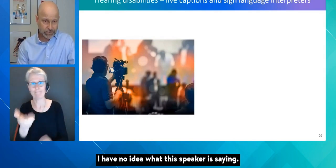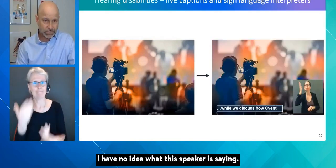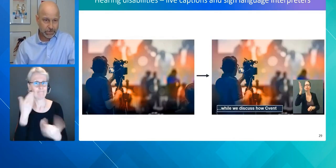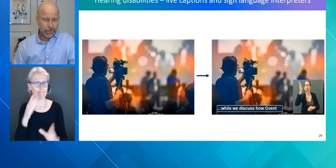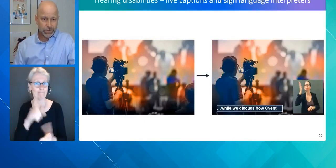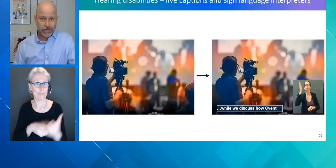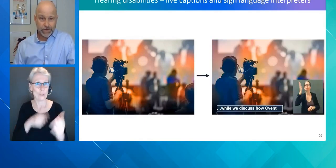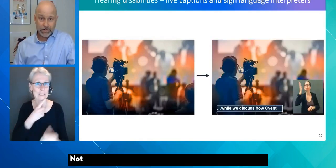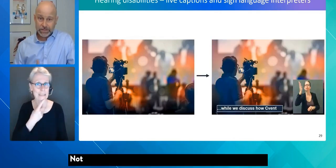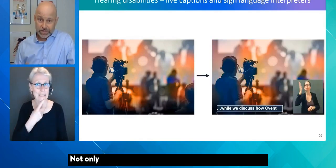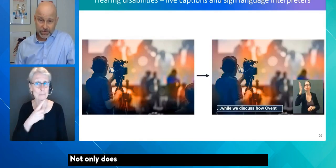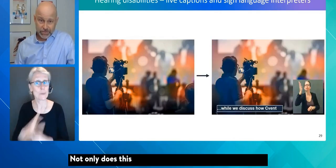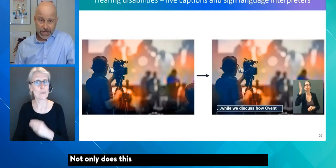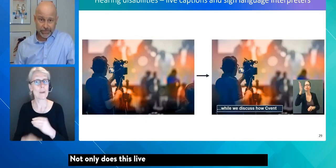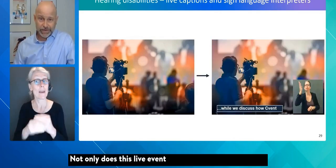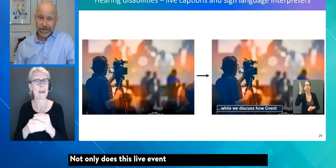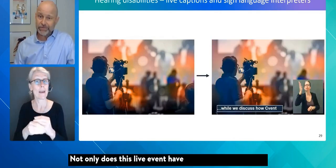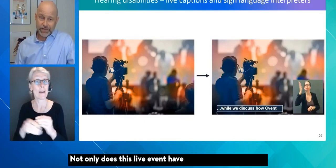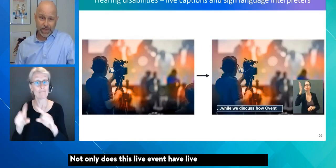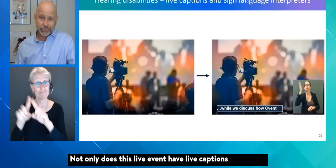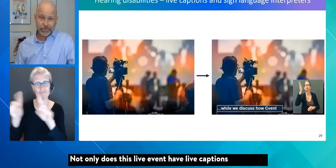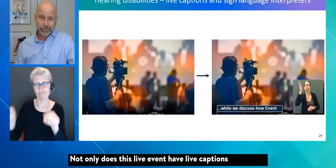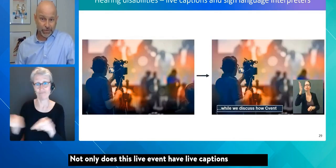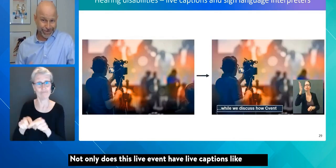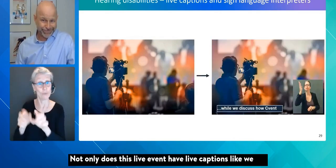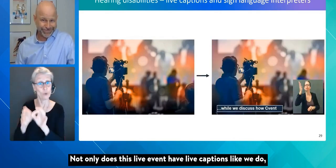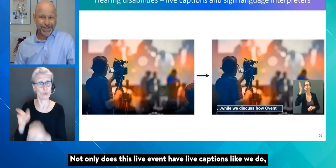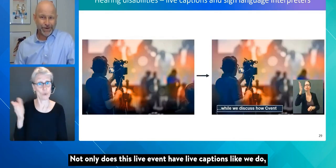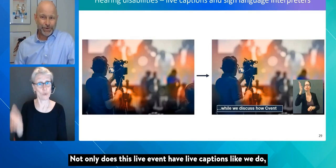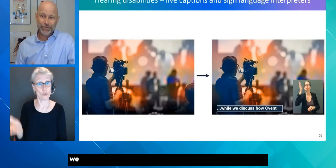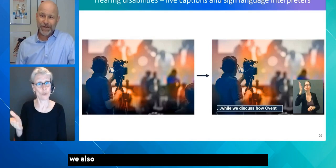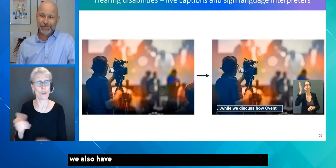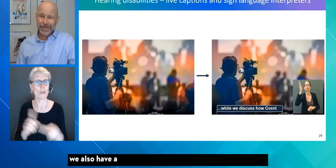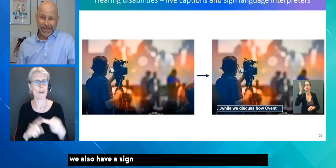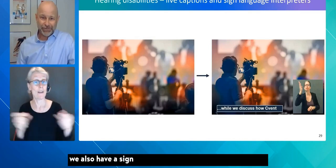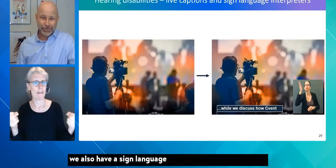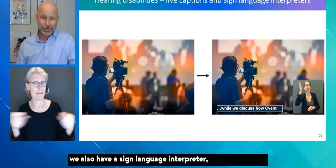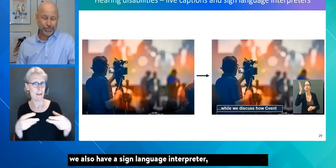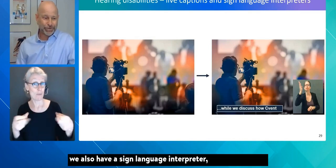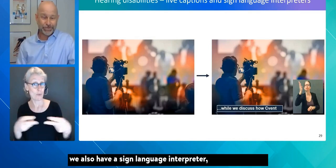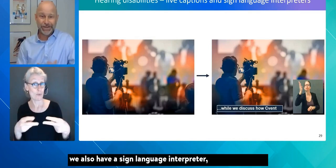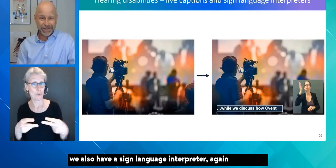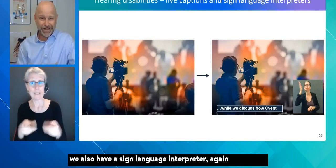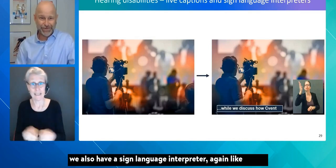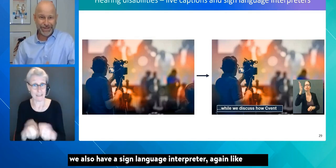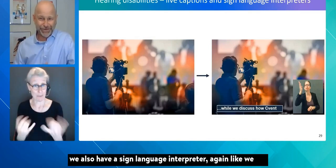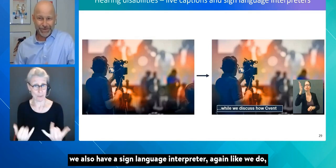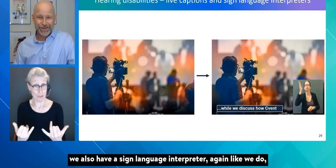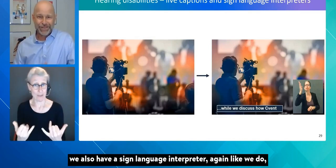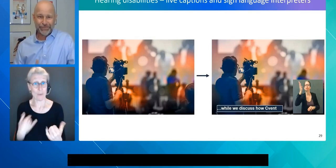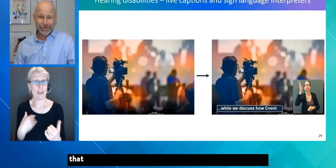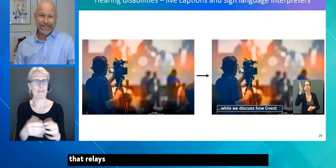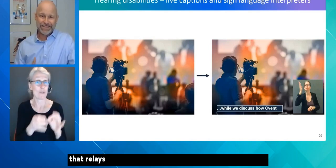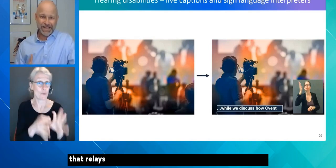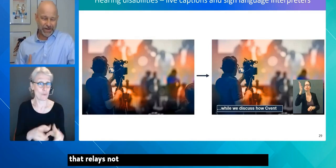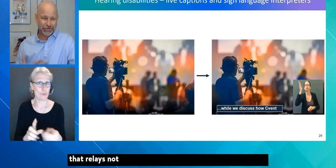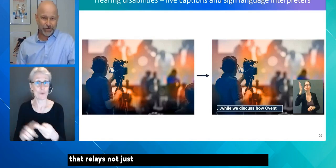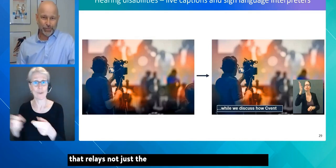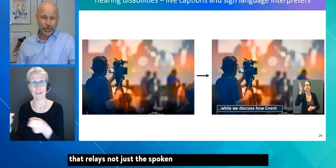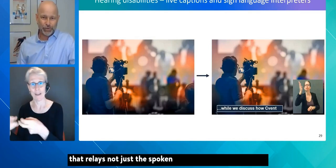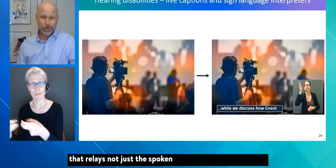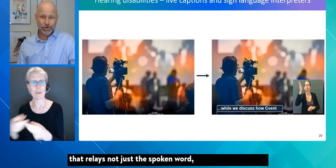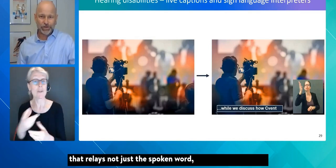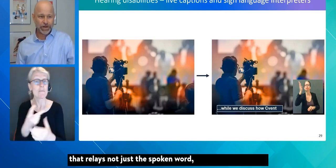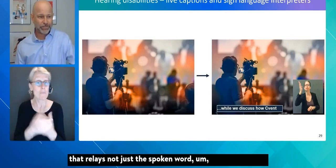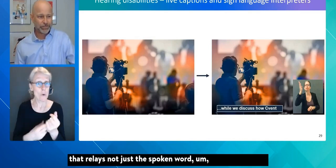saying. Not only does this live event have live captions like we do, we also have a sign language interpreter, again, like we do, that relays not